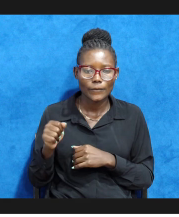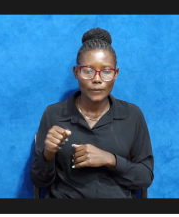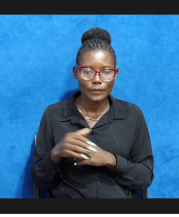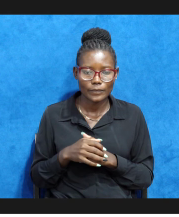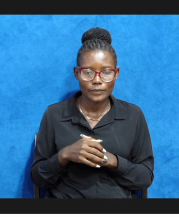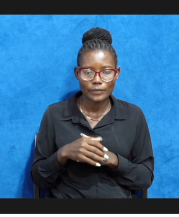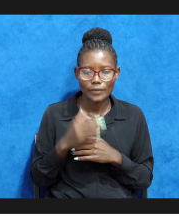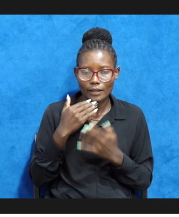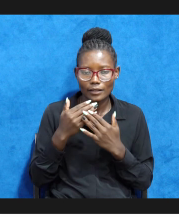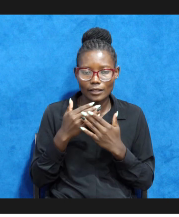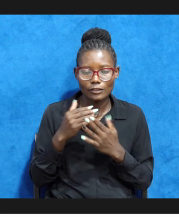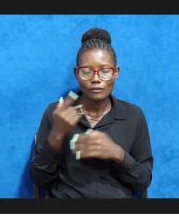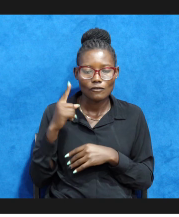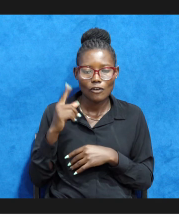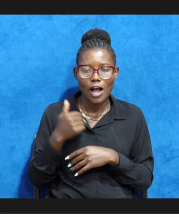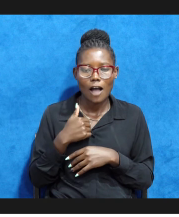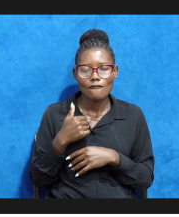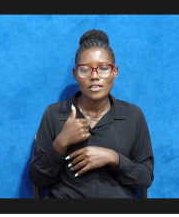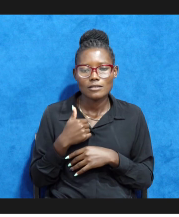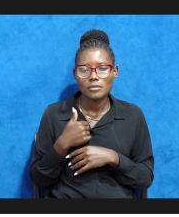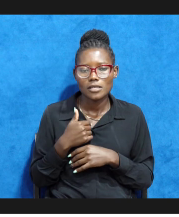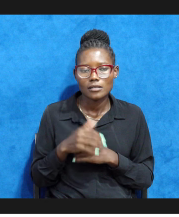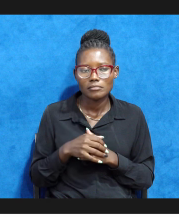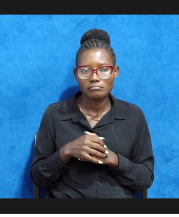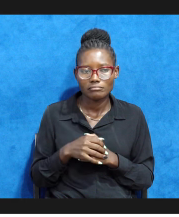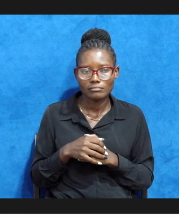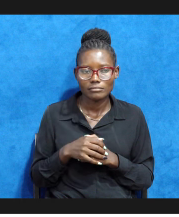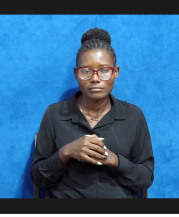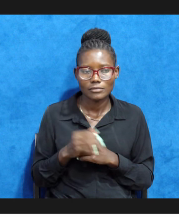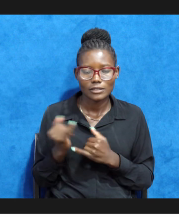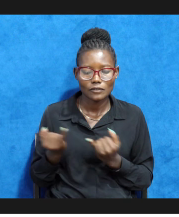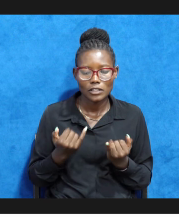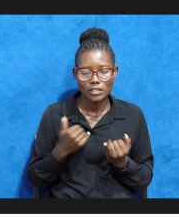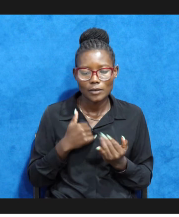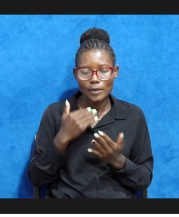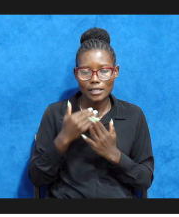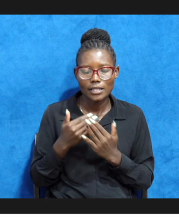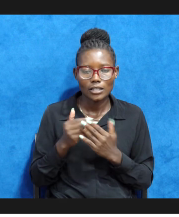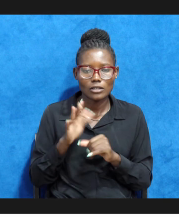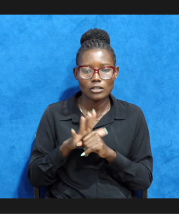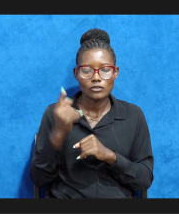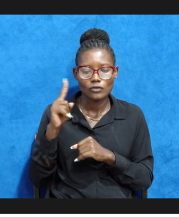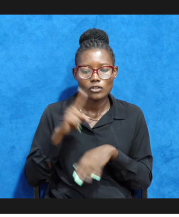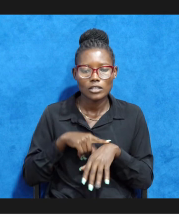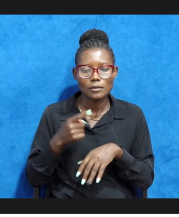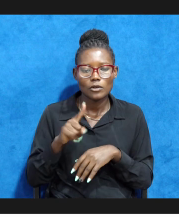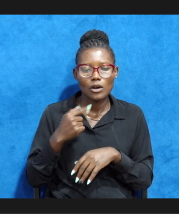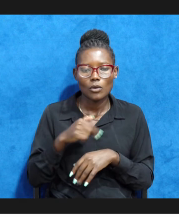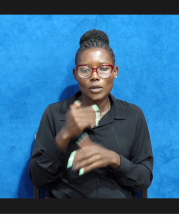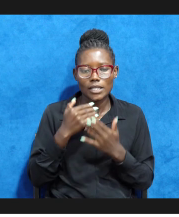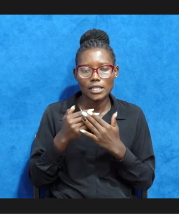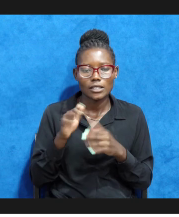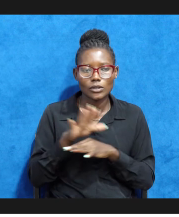And just hope to have another session with Mr. Luke in the coming future.